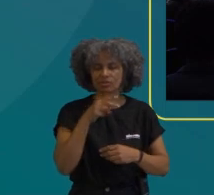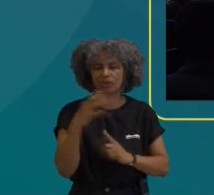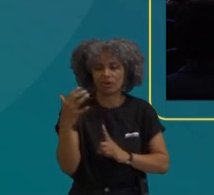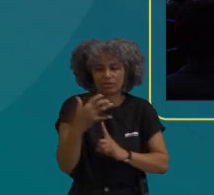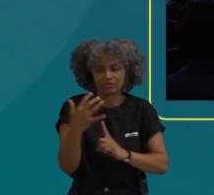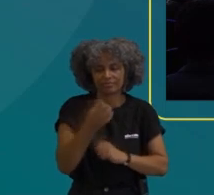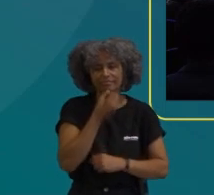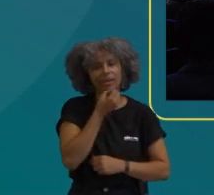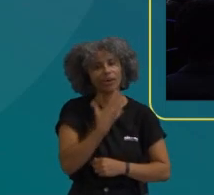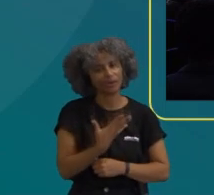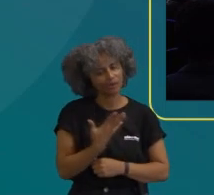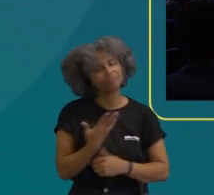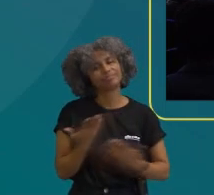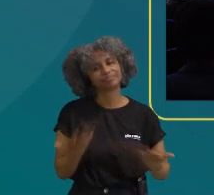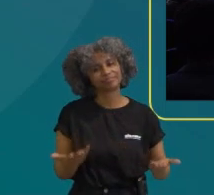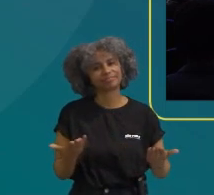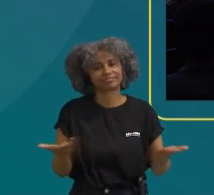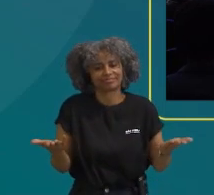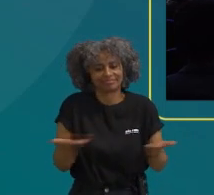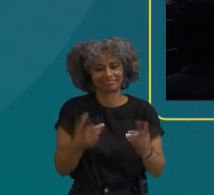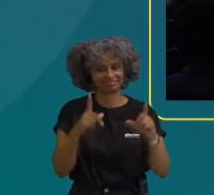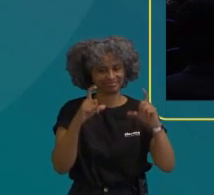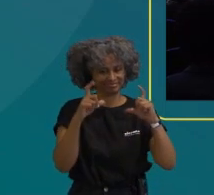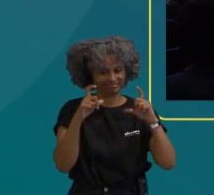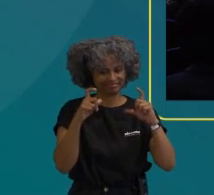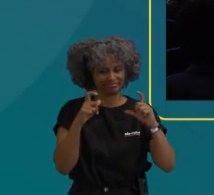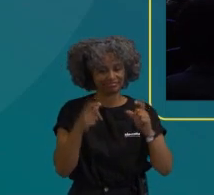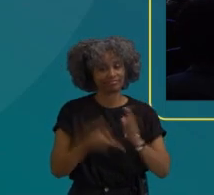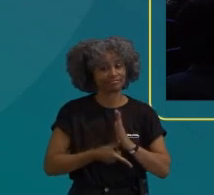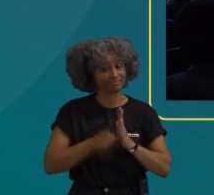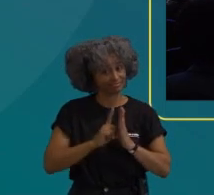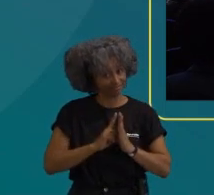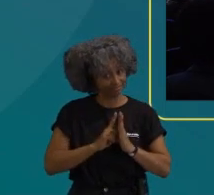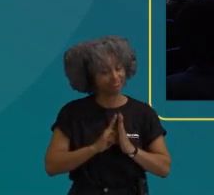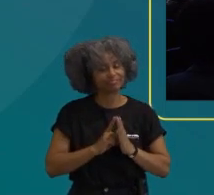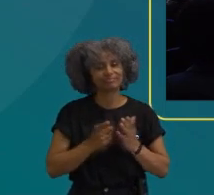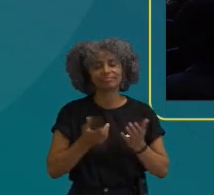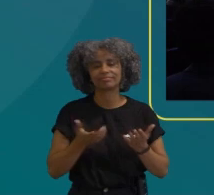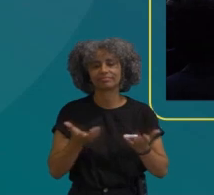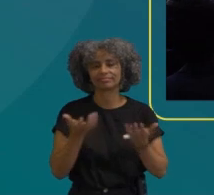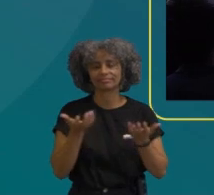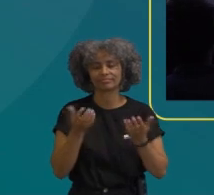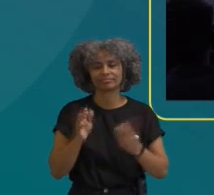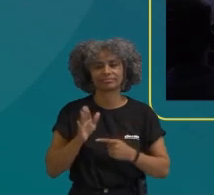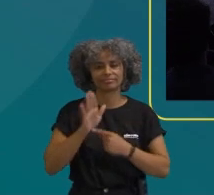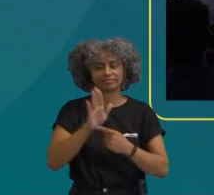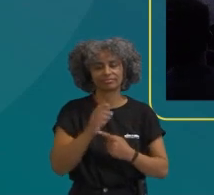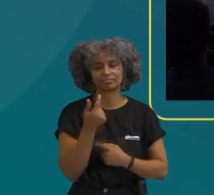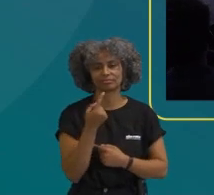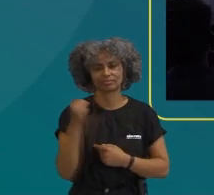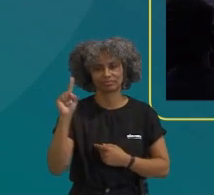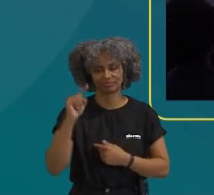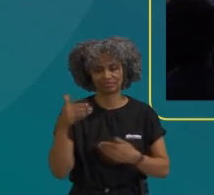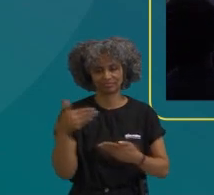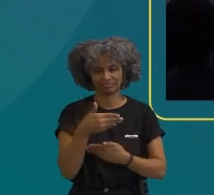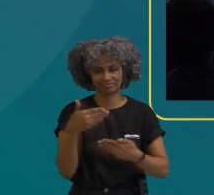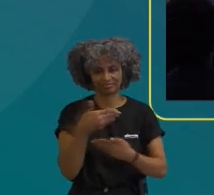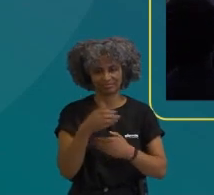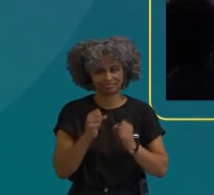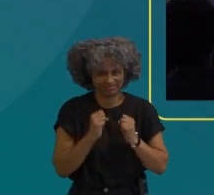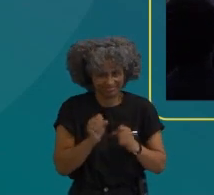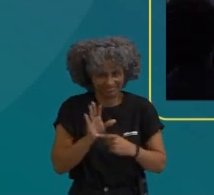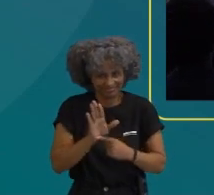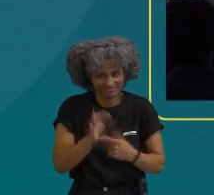We're going to take a family picture. But before we do that, there's one more slide, which I hope we can show you now,